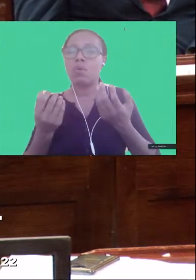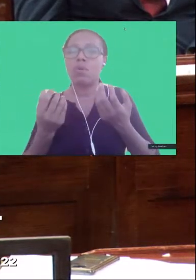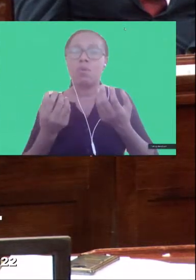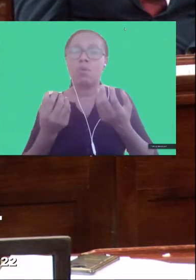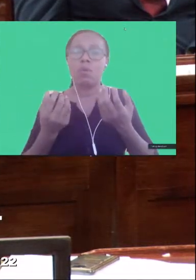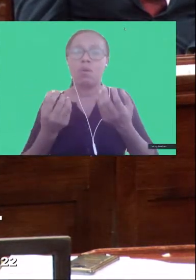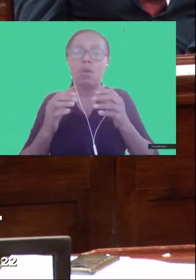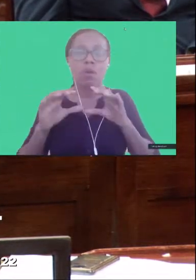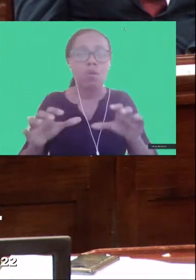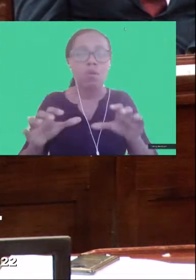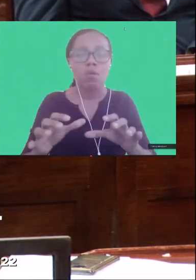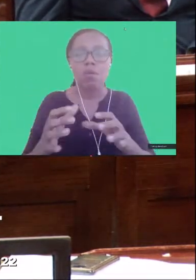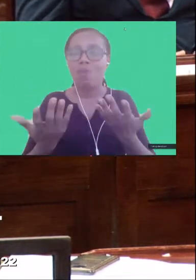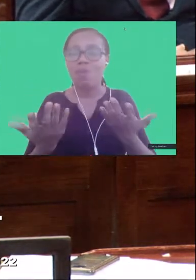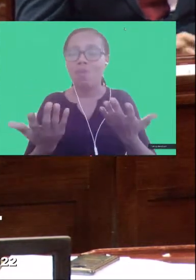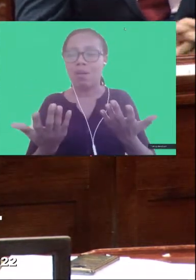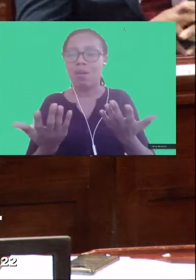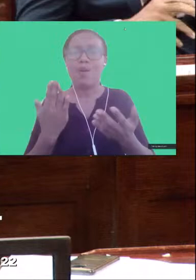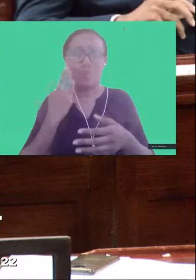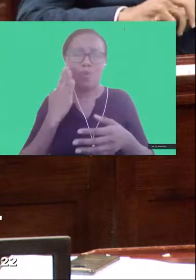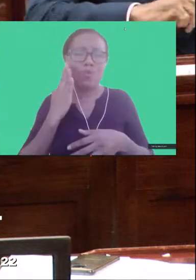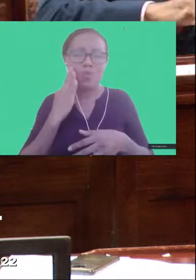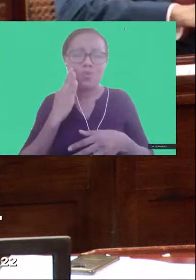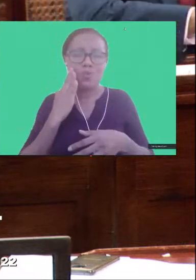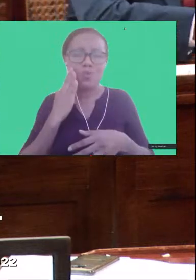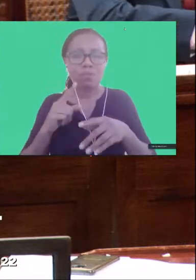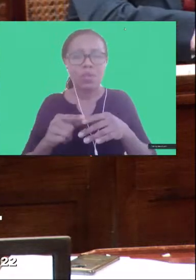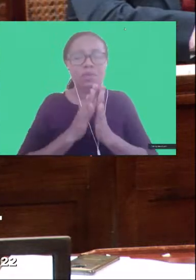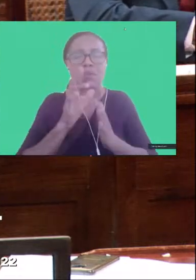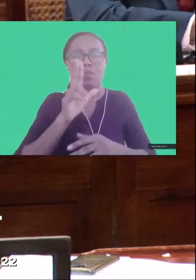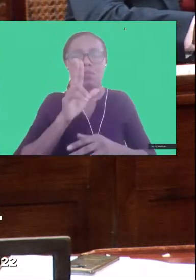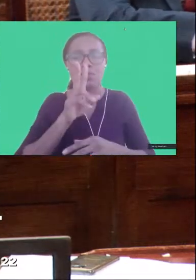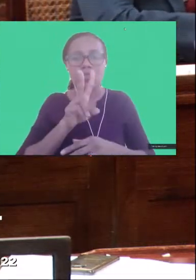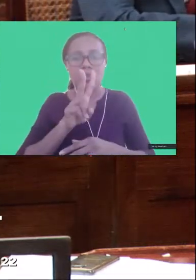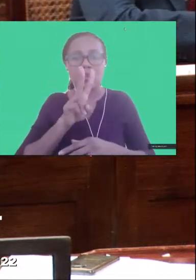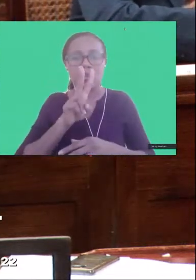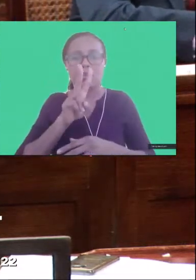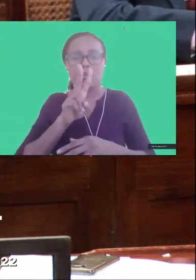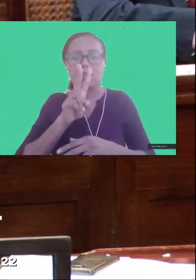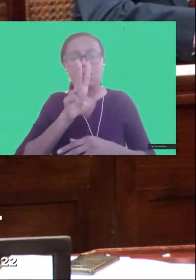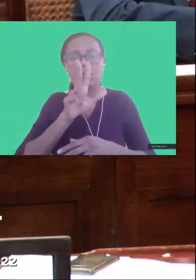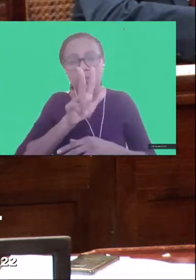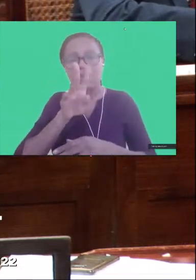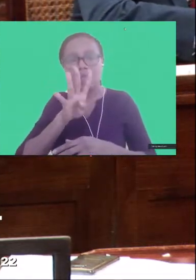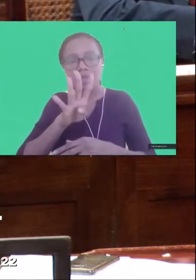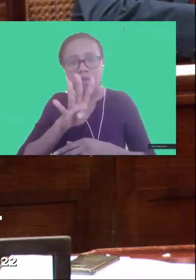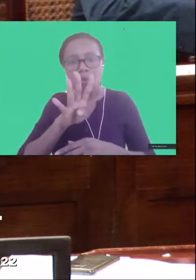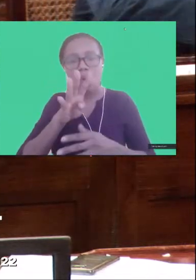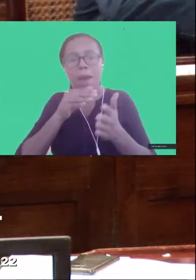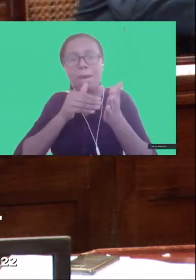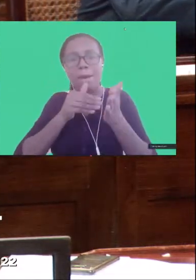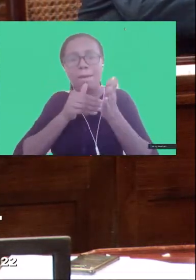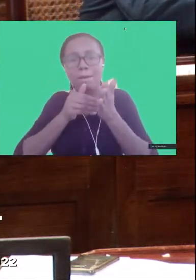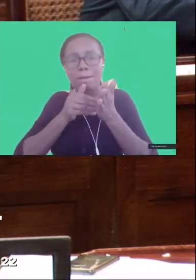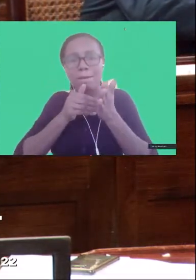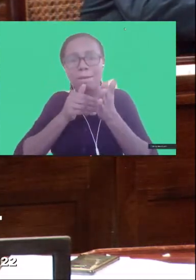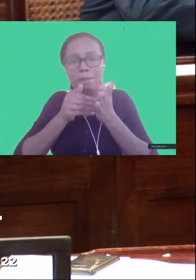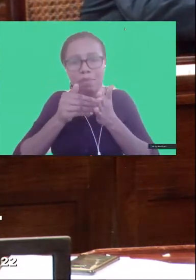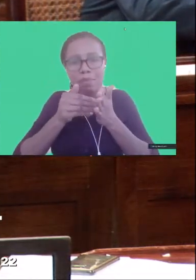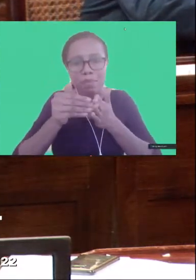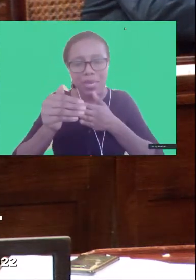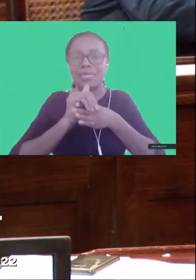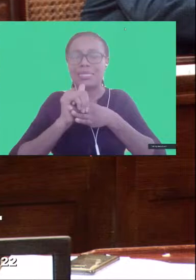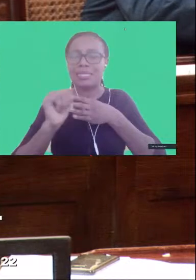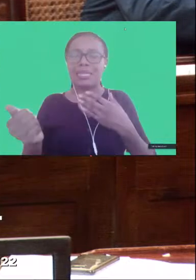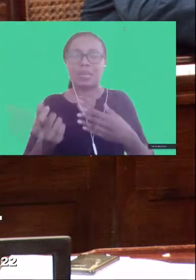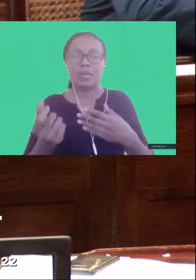for this ministry. Like I said, my documents don't have all the numbers. I don't know why, Madam Chair. I don't know if you can help